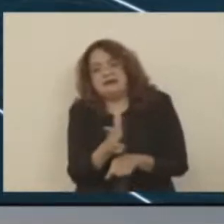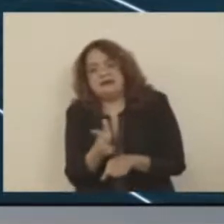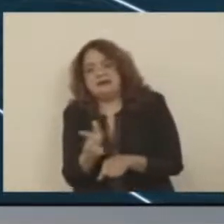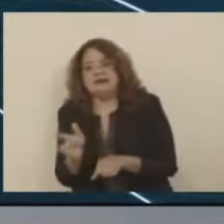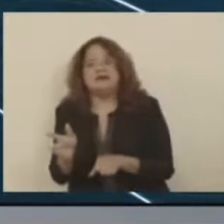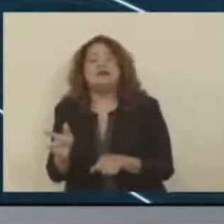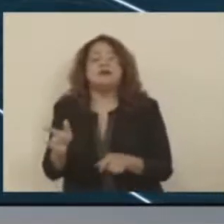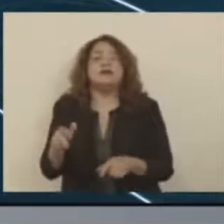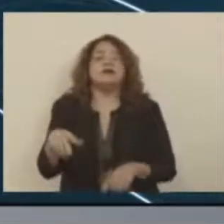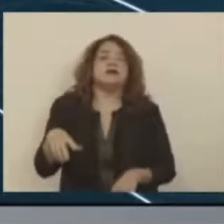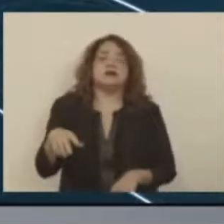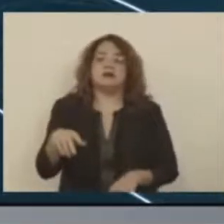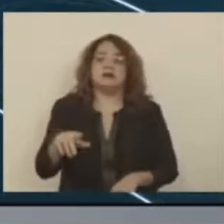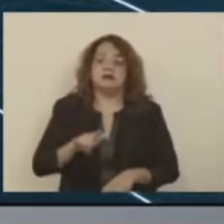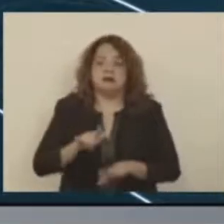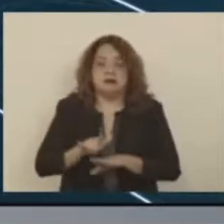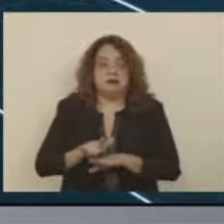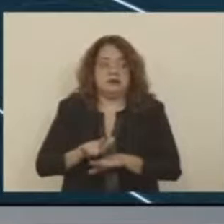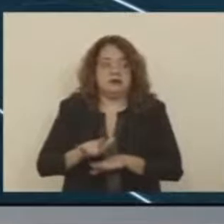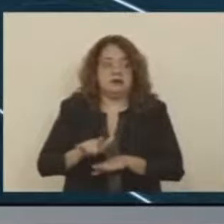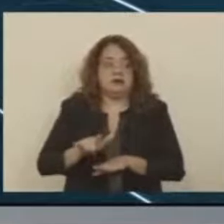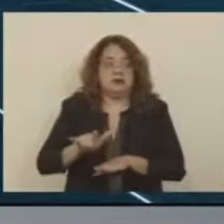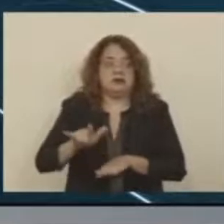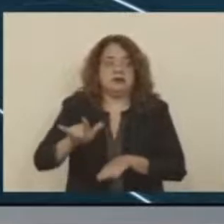S2 tanks are at initial pressure.